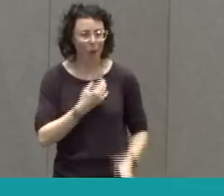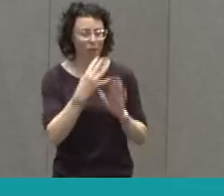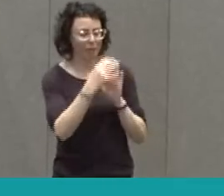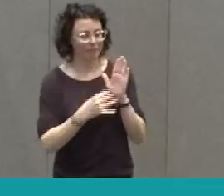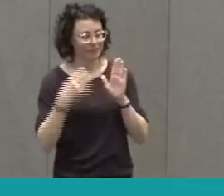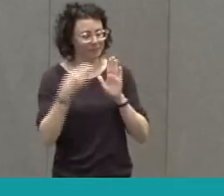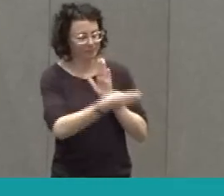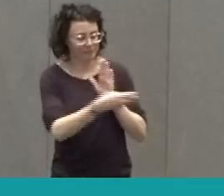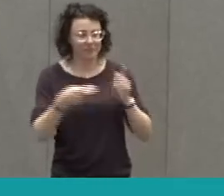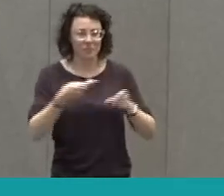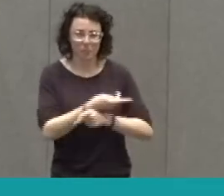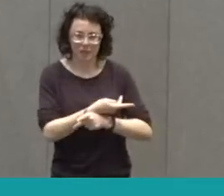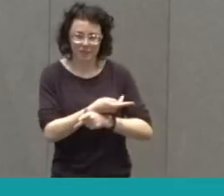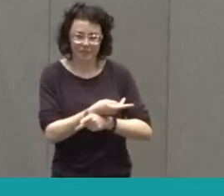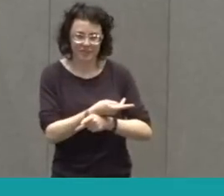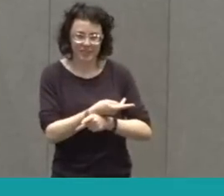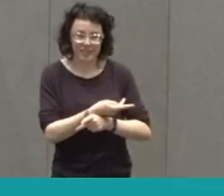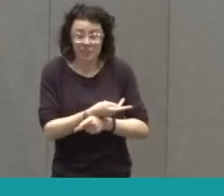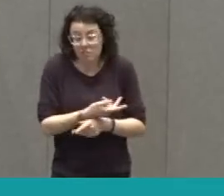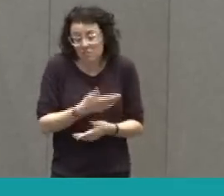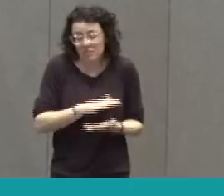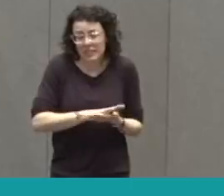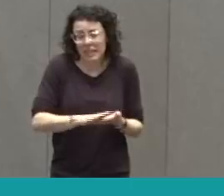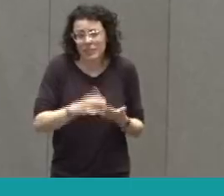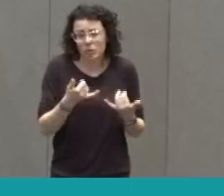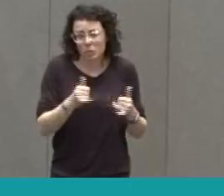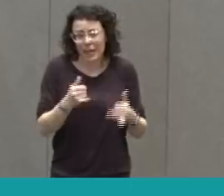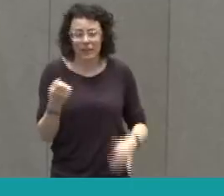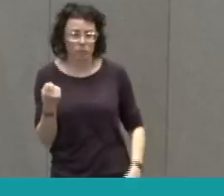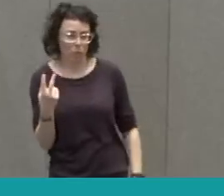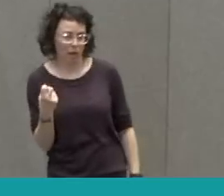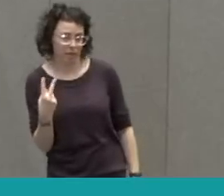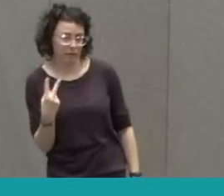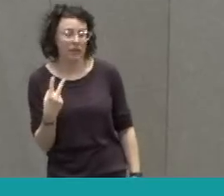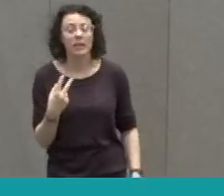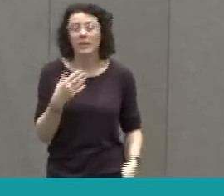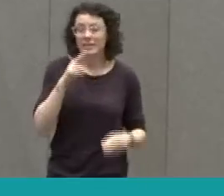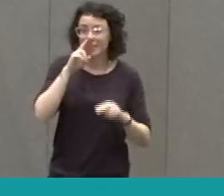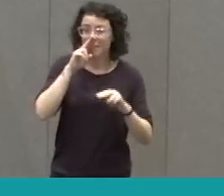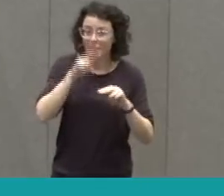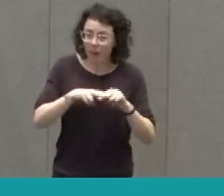this, is it just gives us a fun way, 12, to remember our facts.